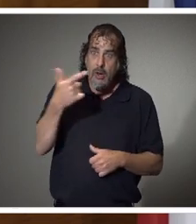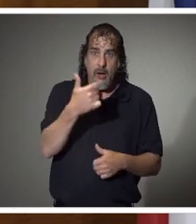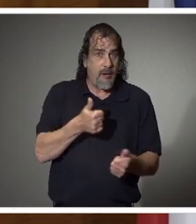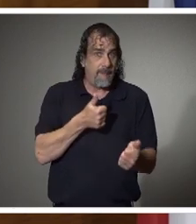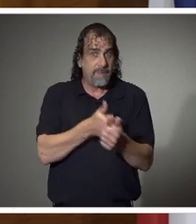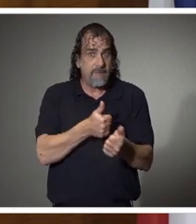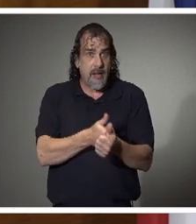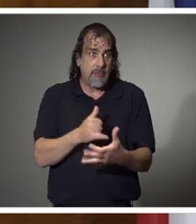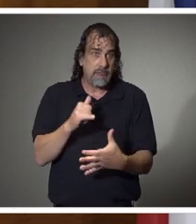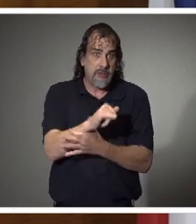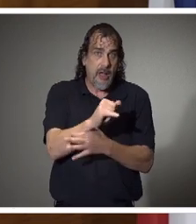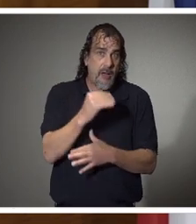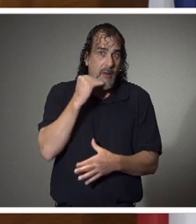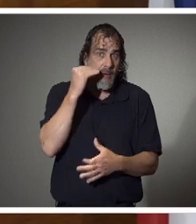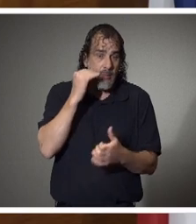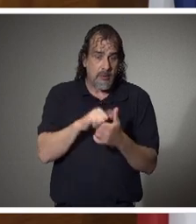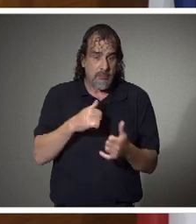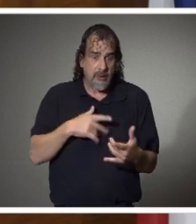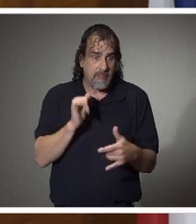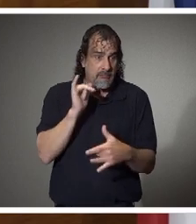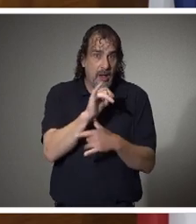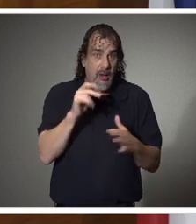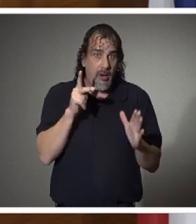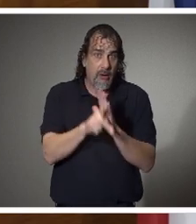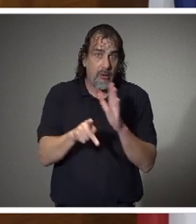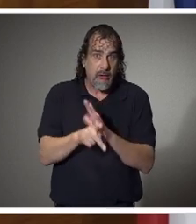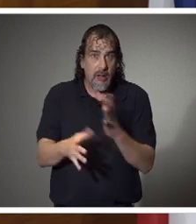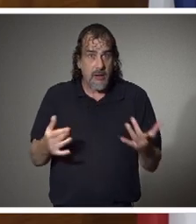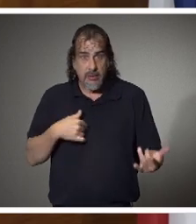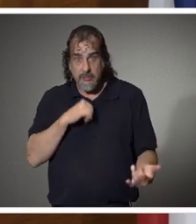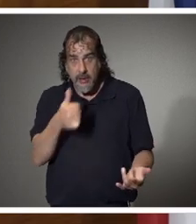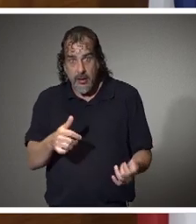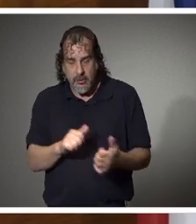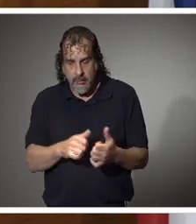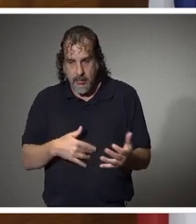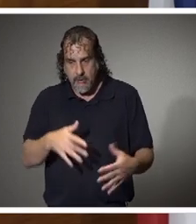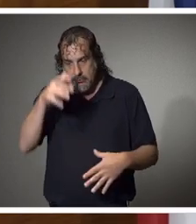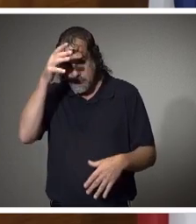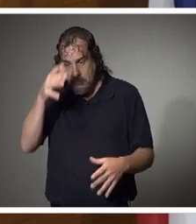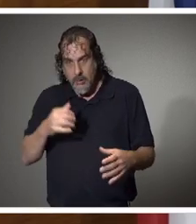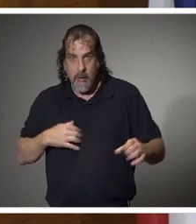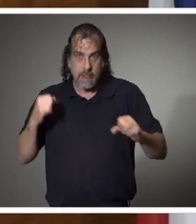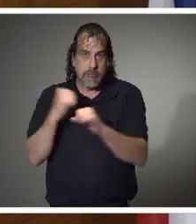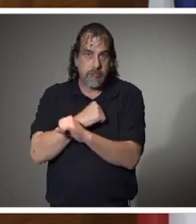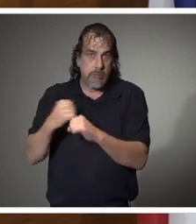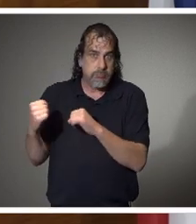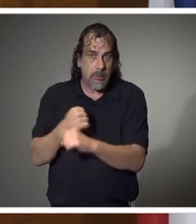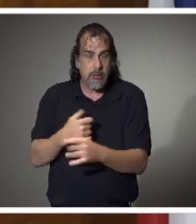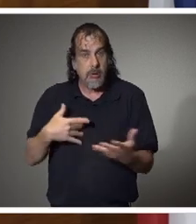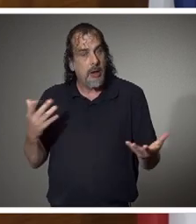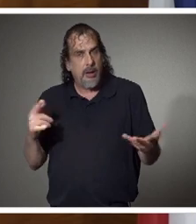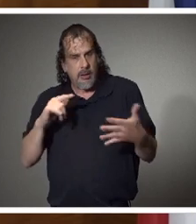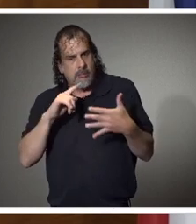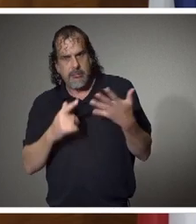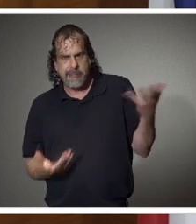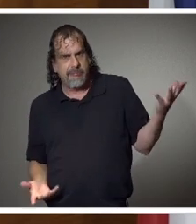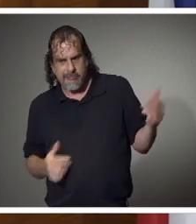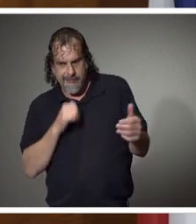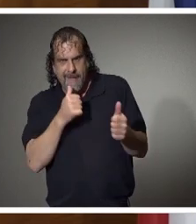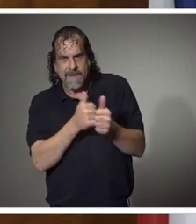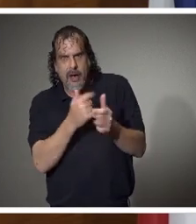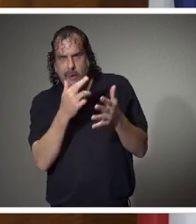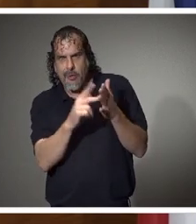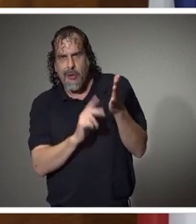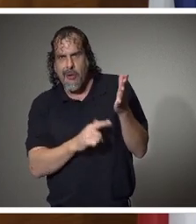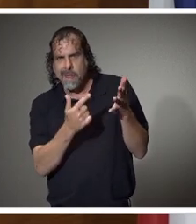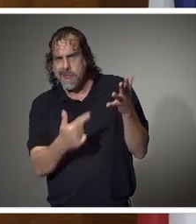our laws against murder or our laws against manslaughter. And so there's only so much that government can do.